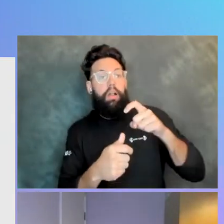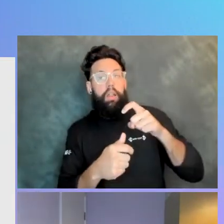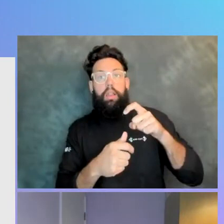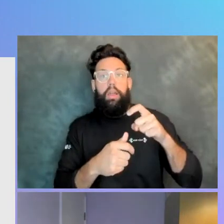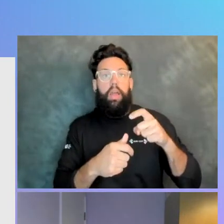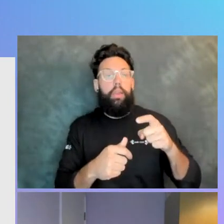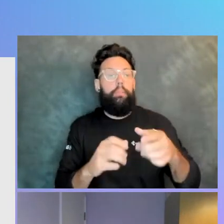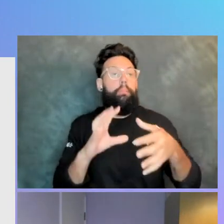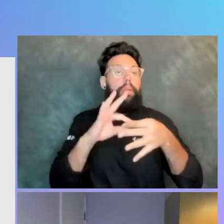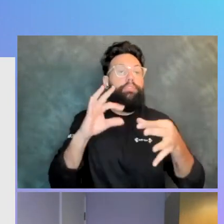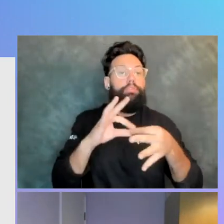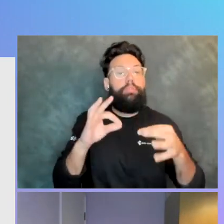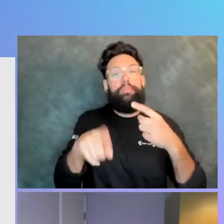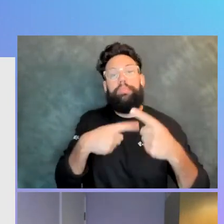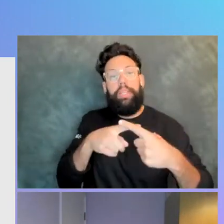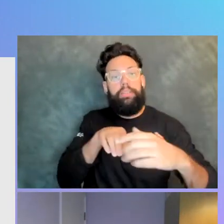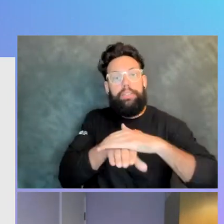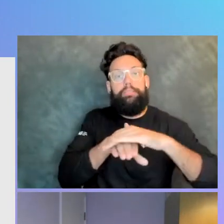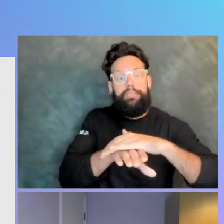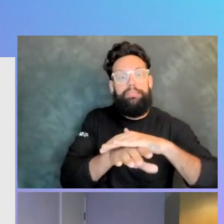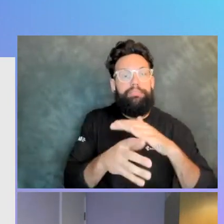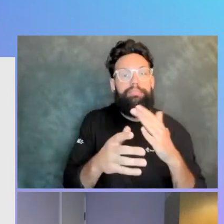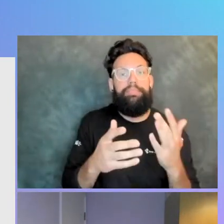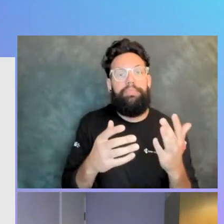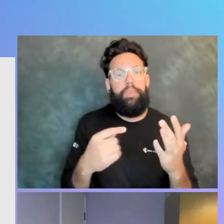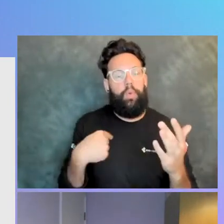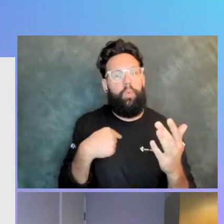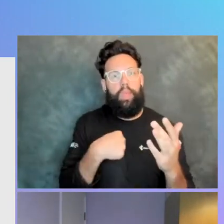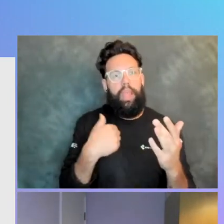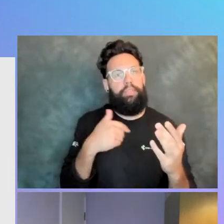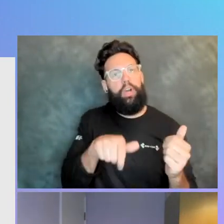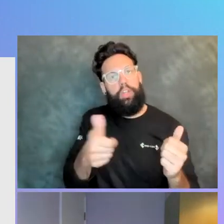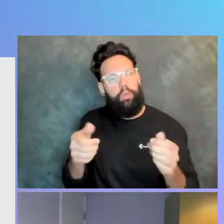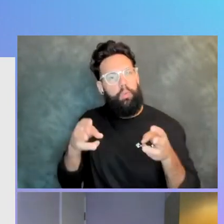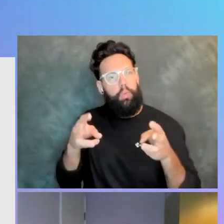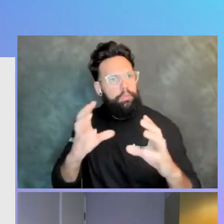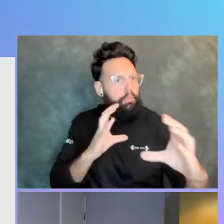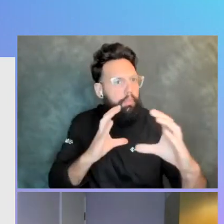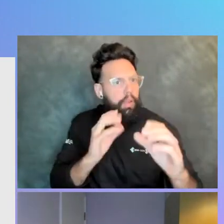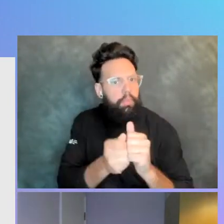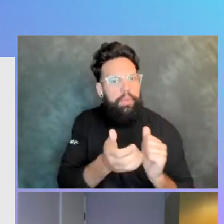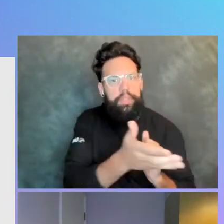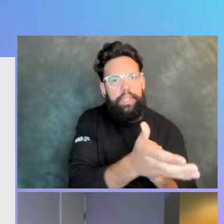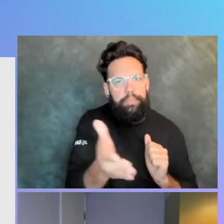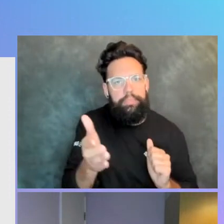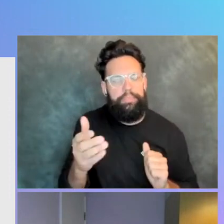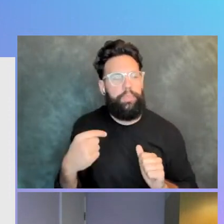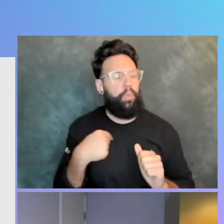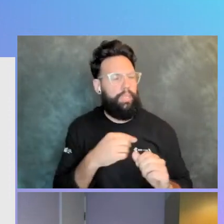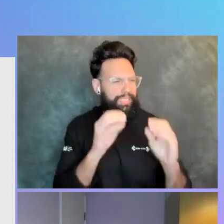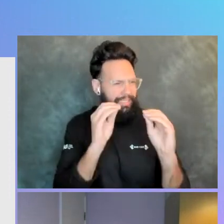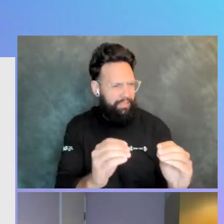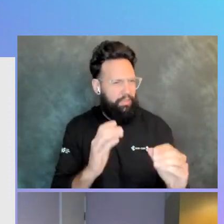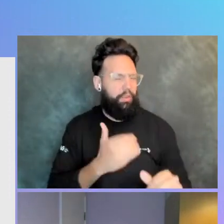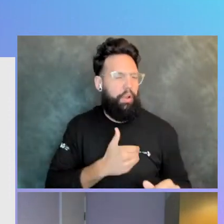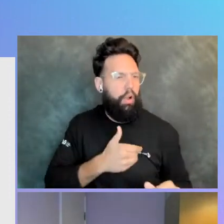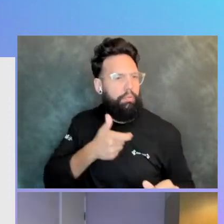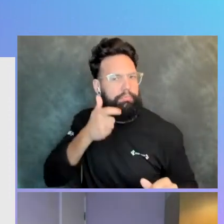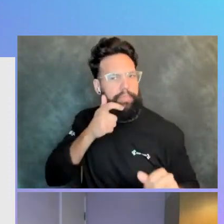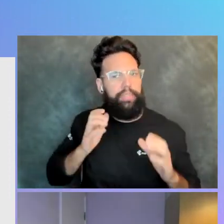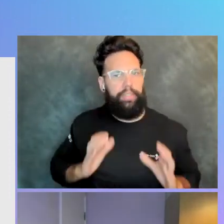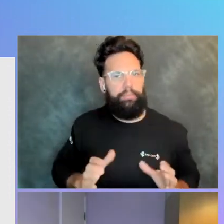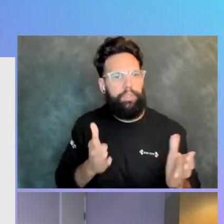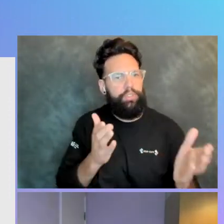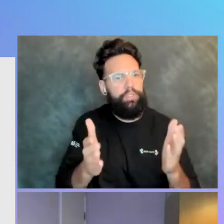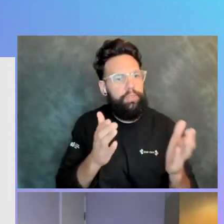example, our customer service agents in our call center and online support teams were told about the panel and to signpost to that